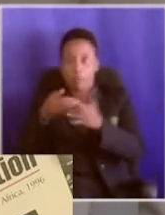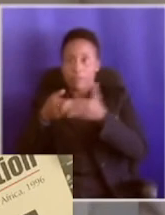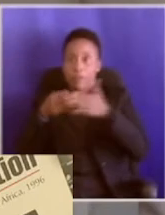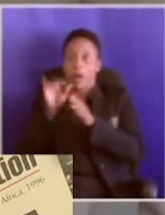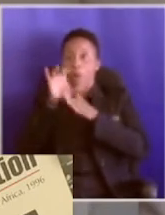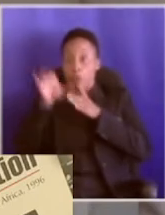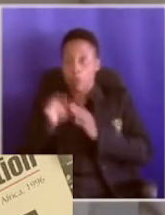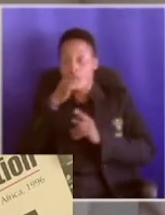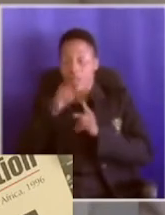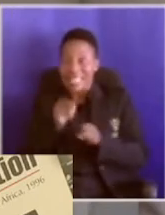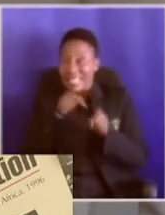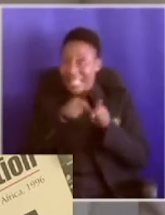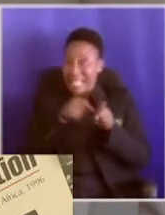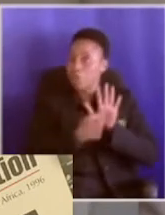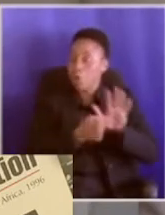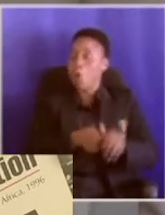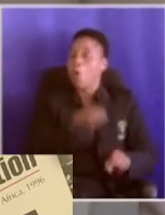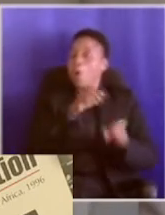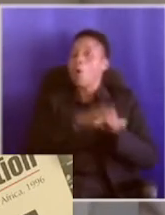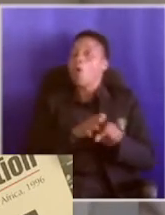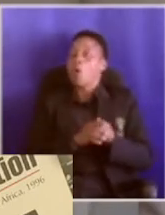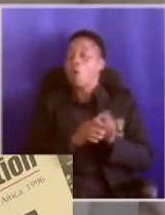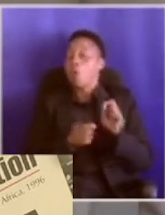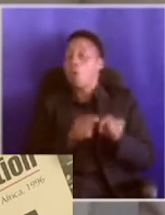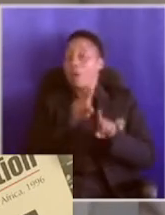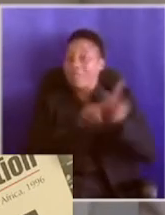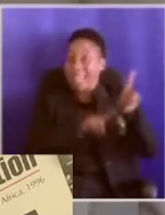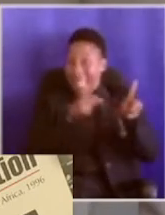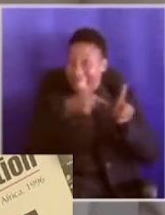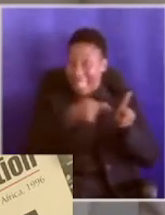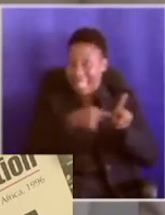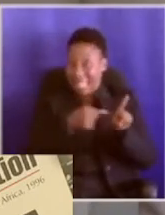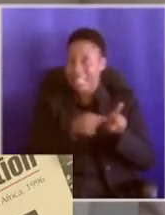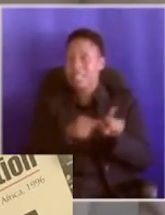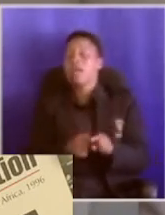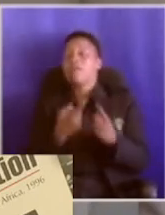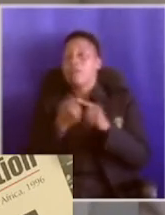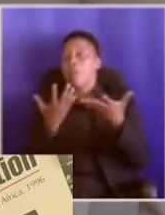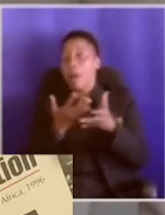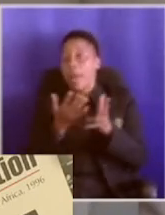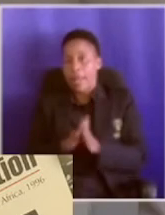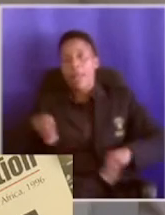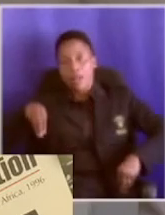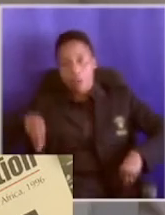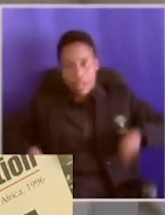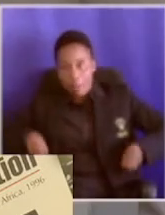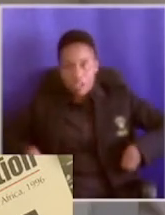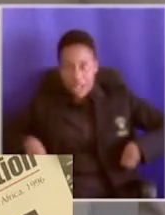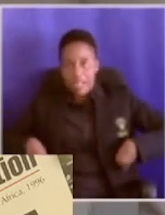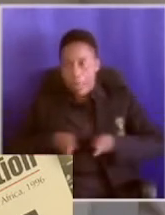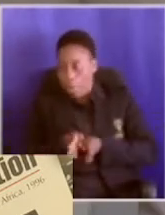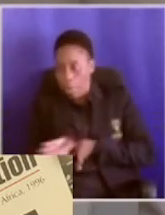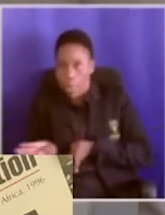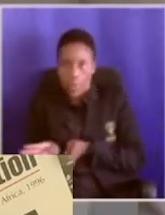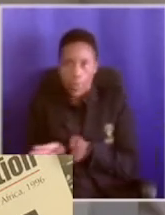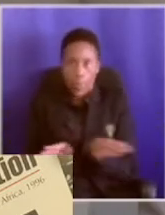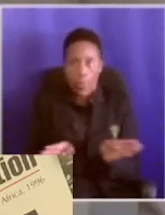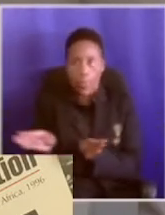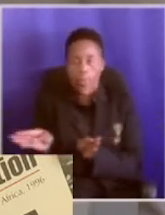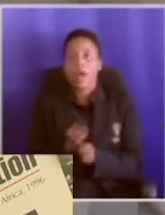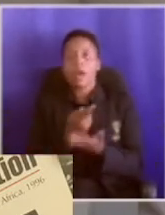the reason for the failure of land reform is a result of corruption, the channeling of resources to